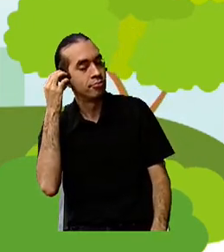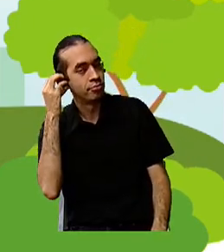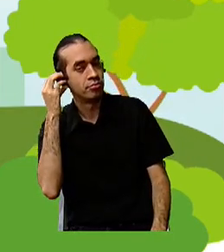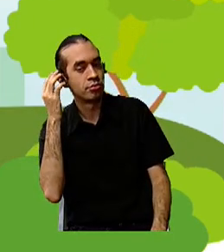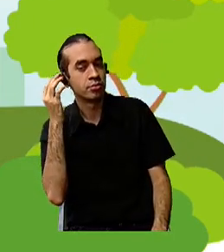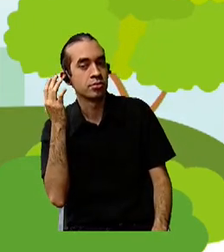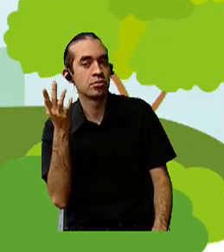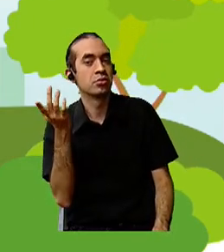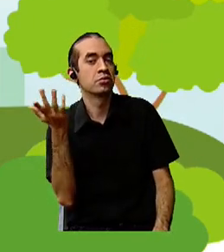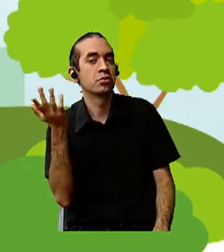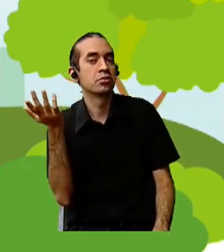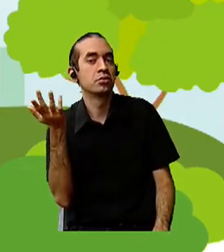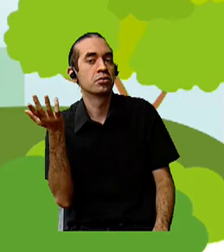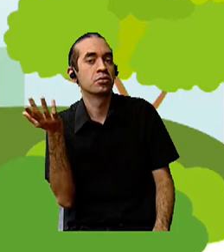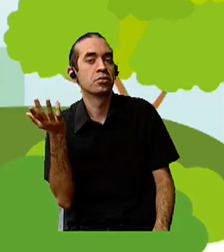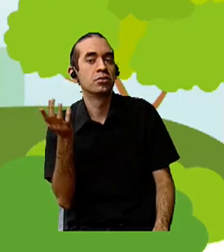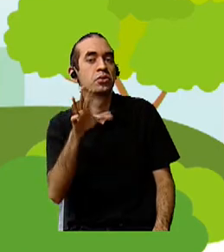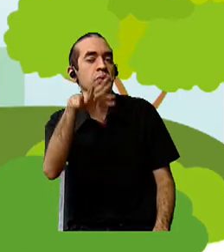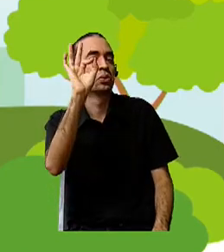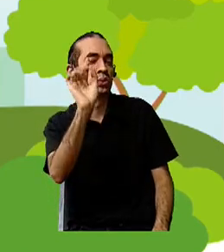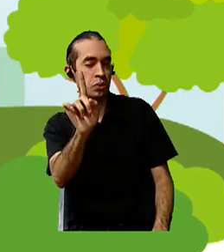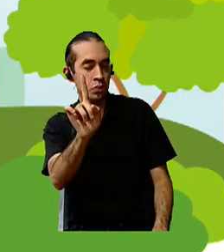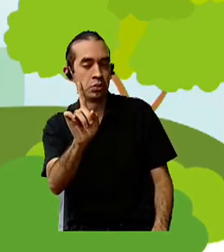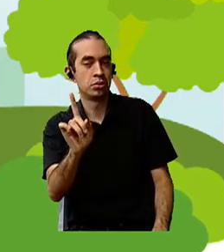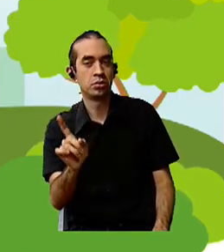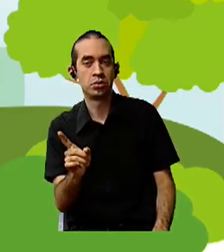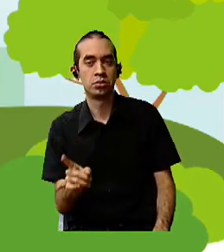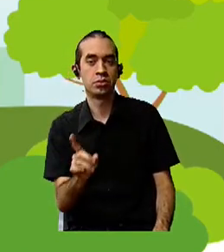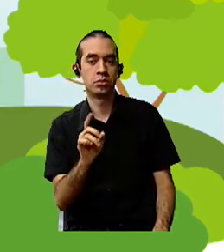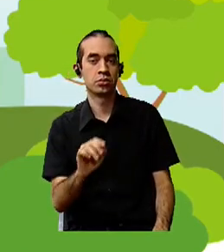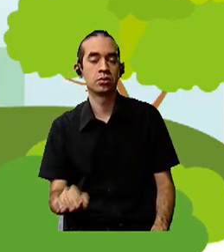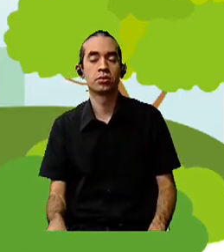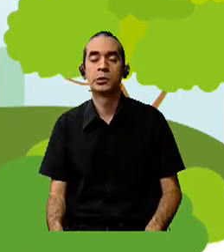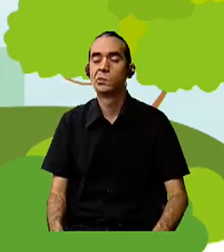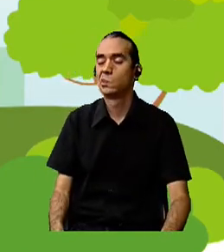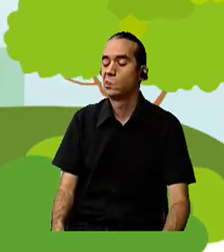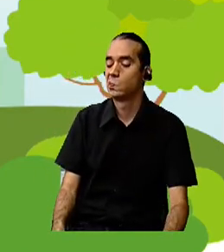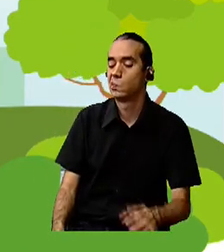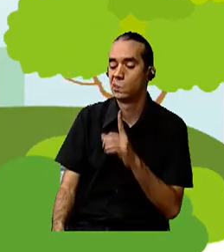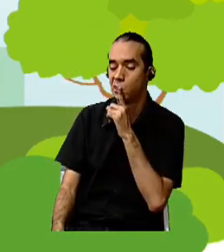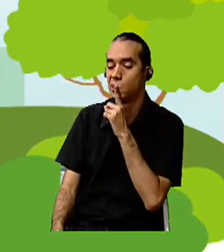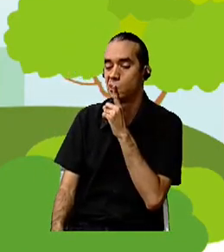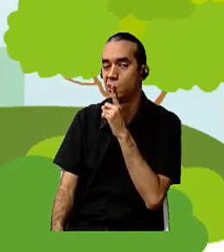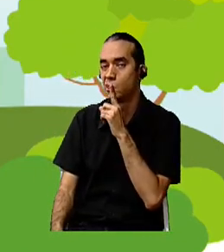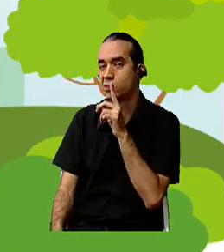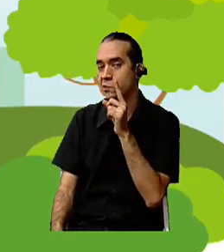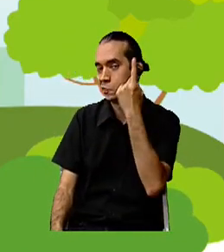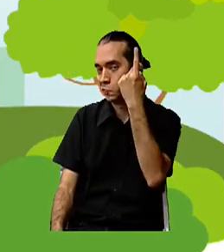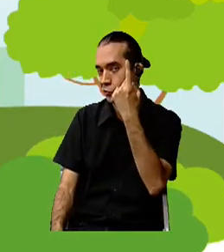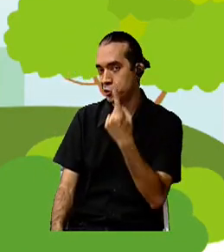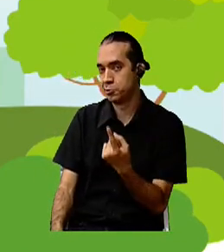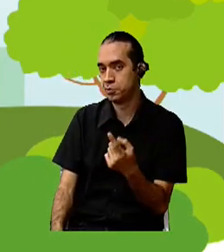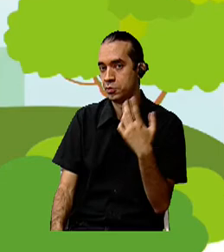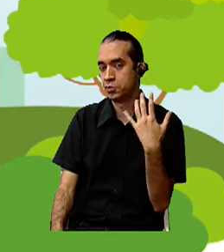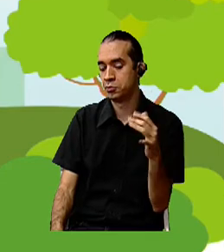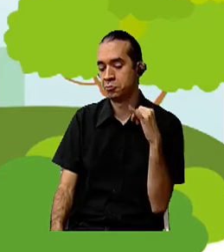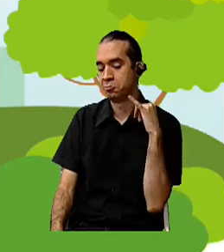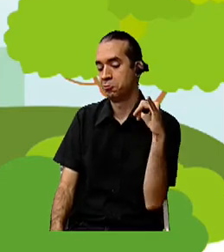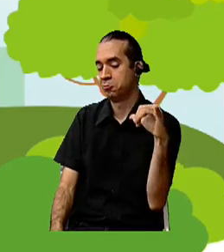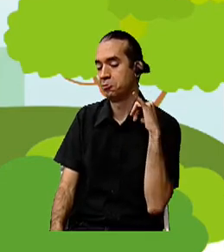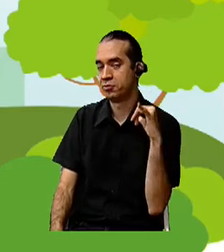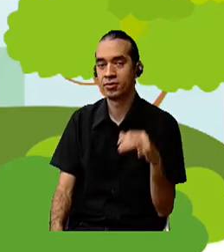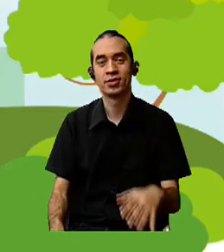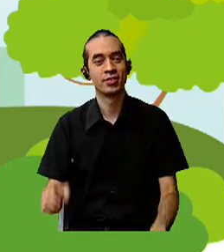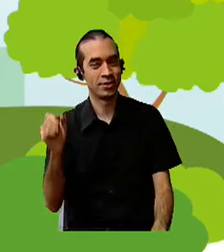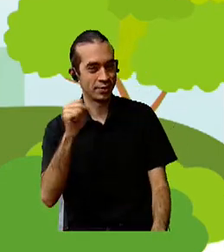Just choose one of those dogs. I see one very similar to me.